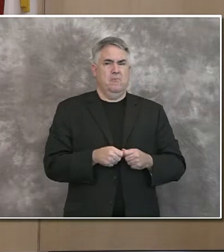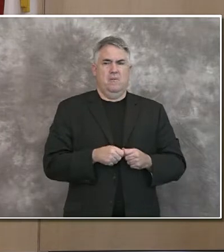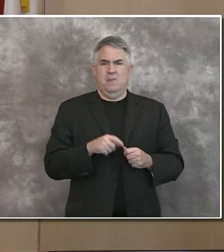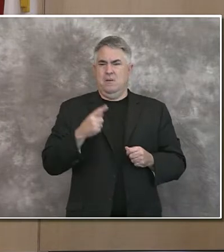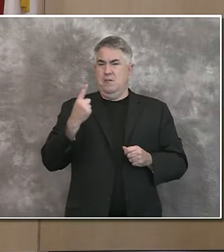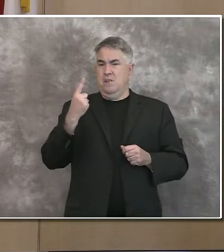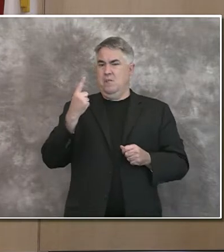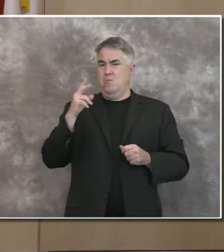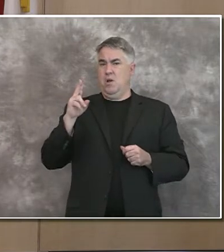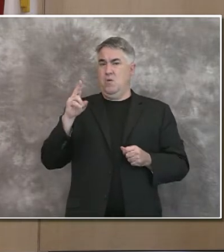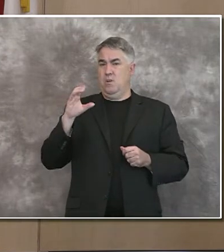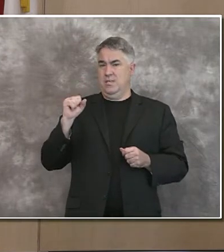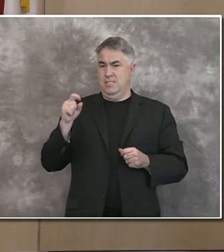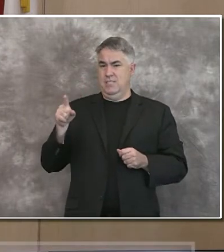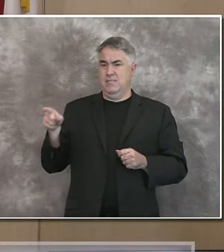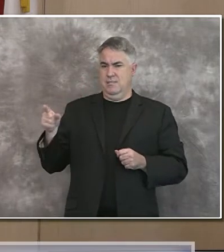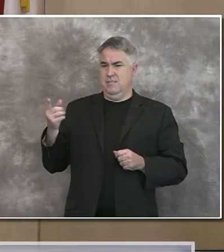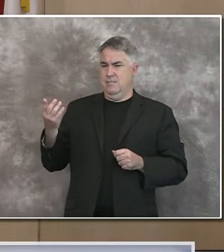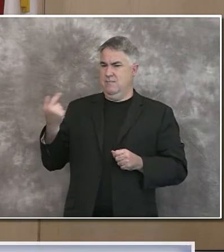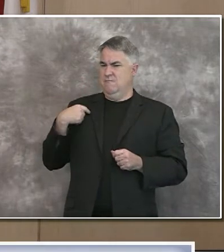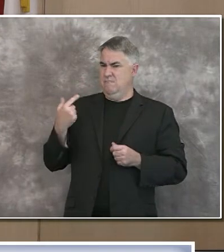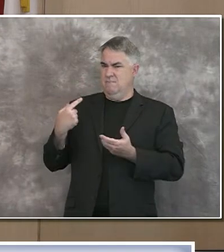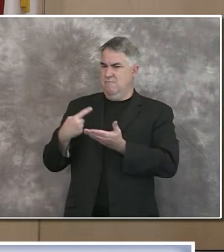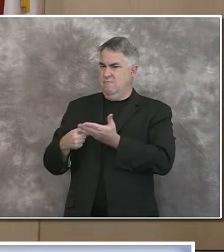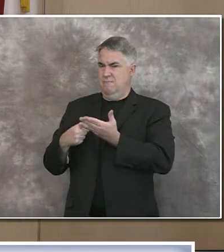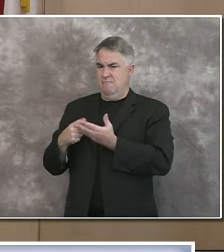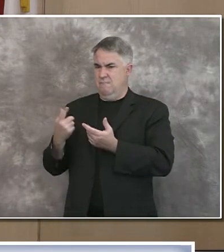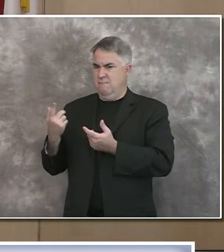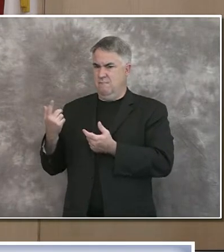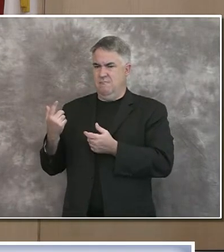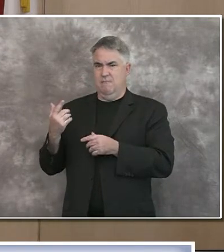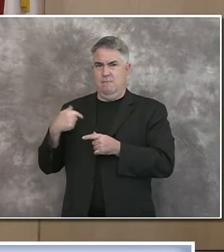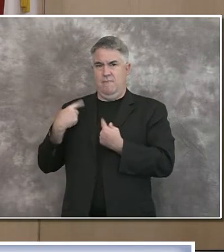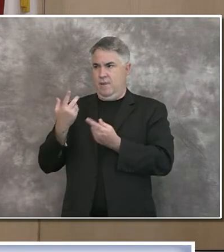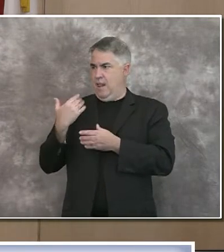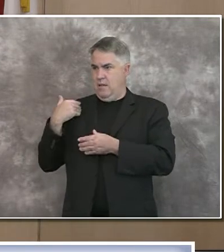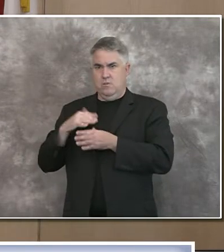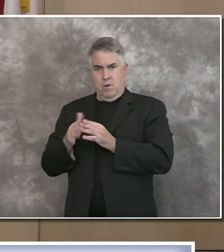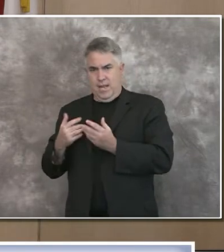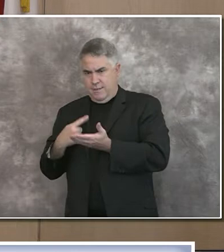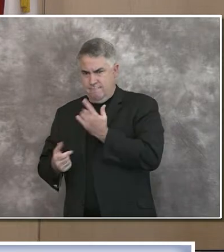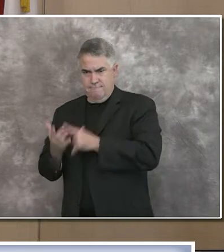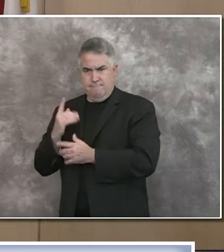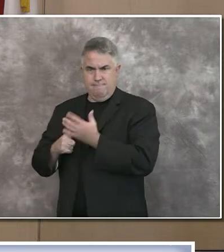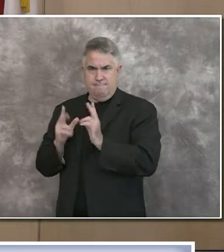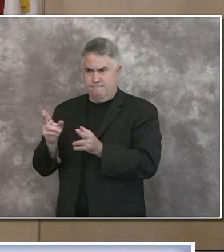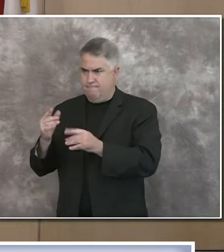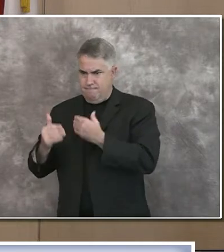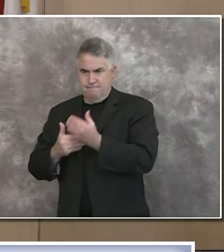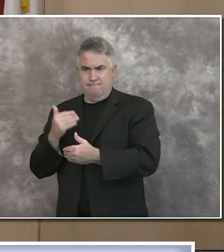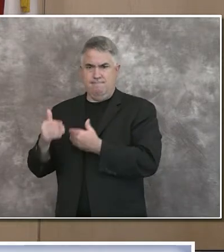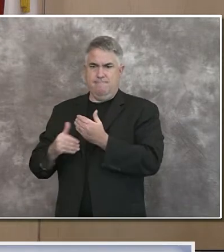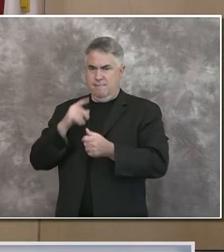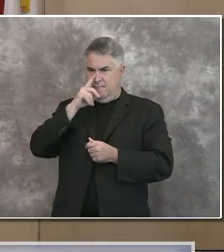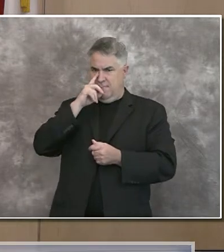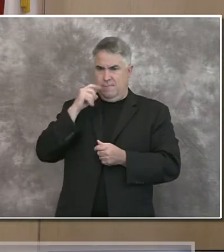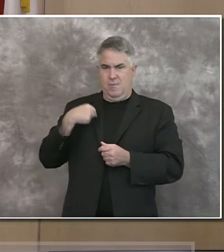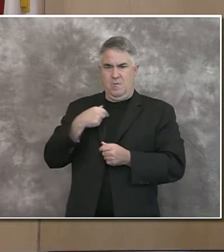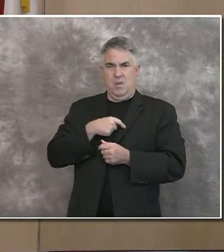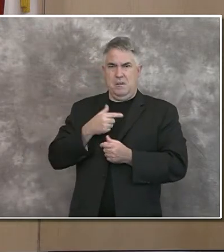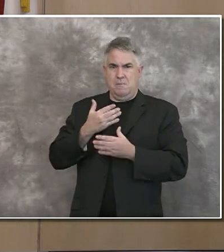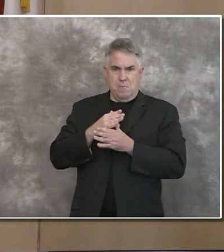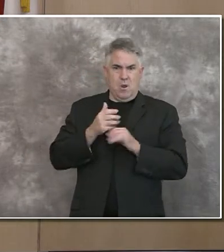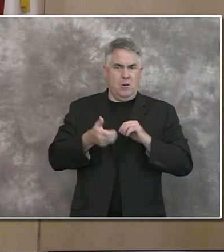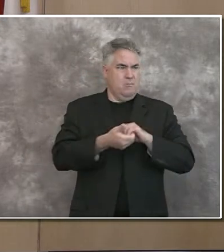perspective? It was completed over the weekend, and we had our partners review it on Monday, and